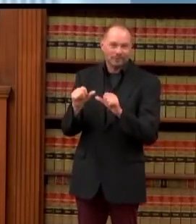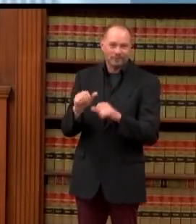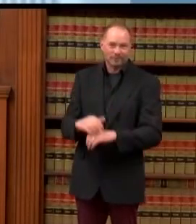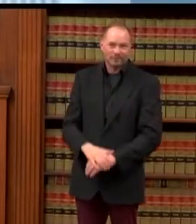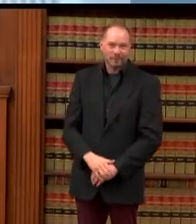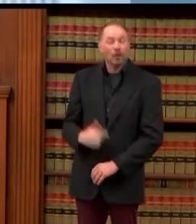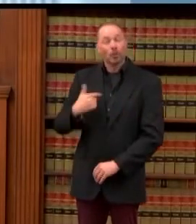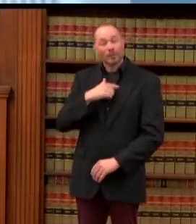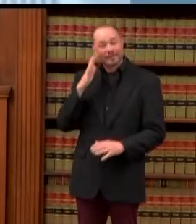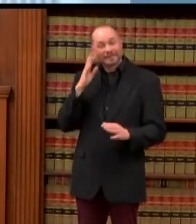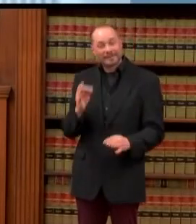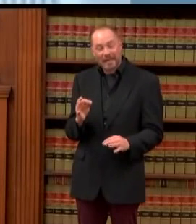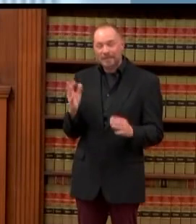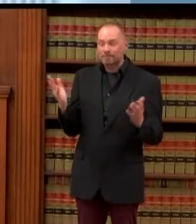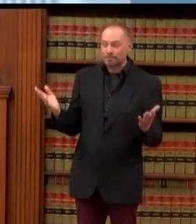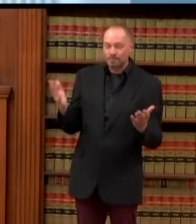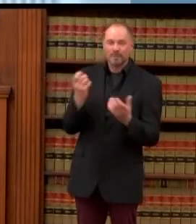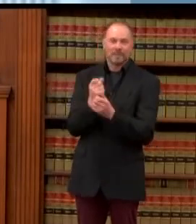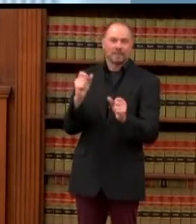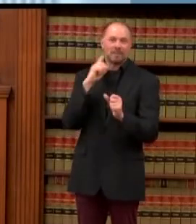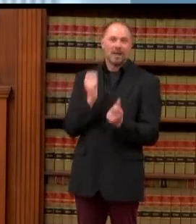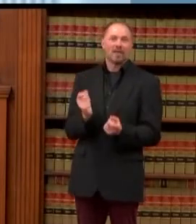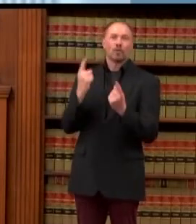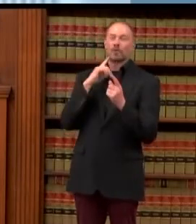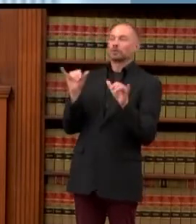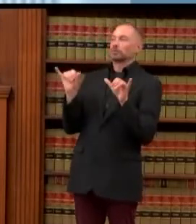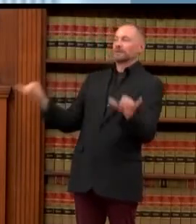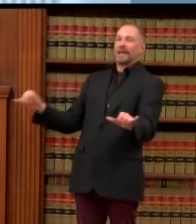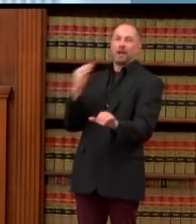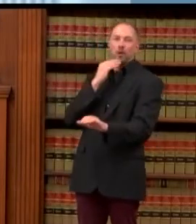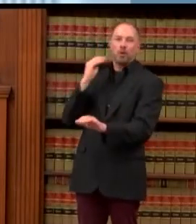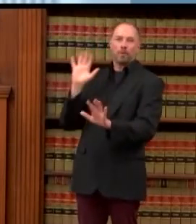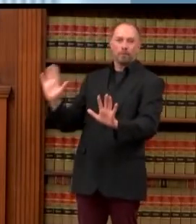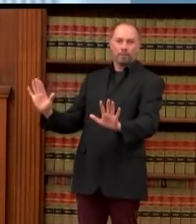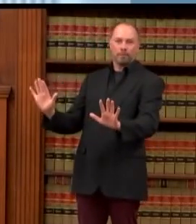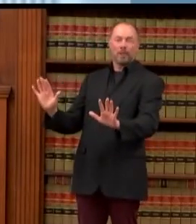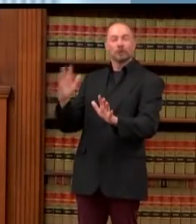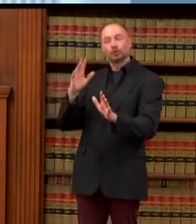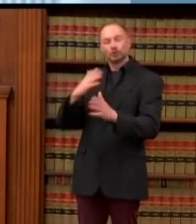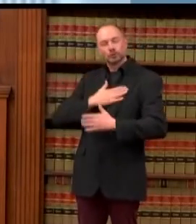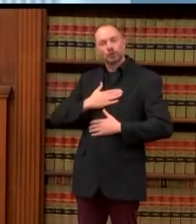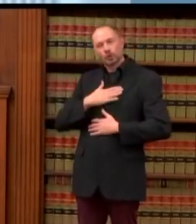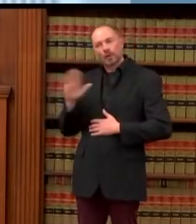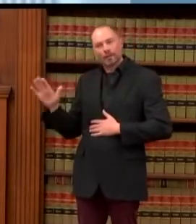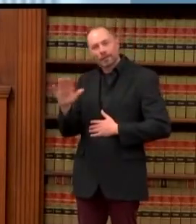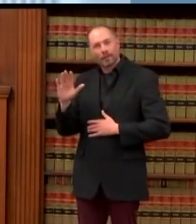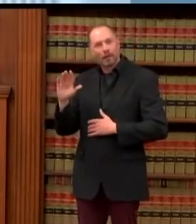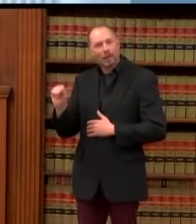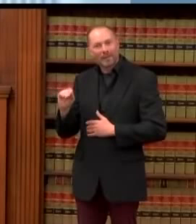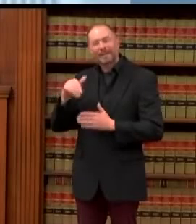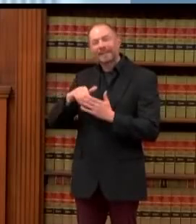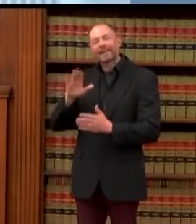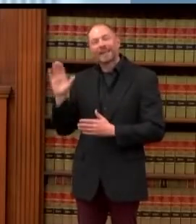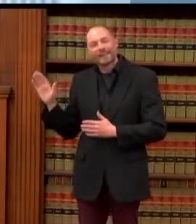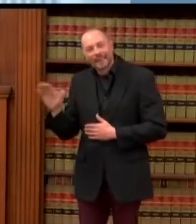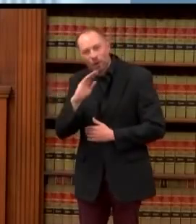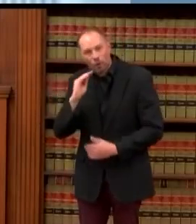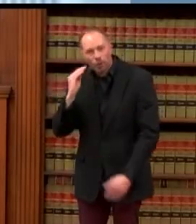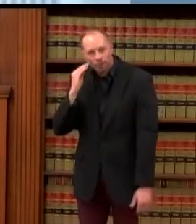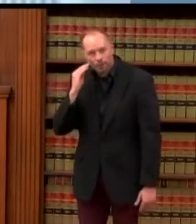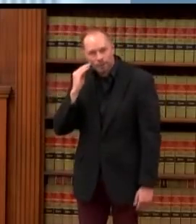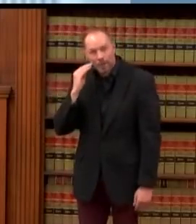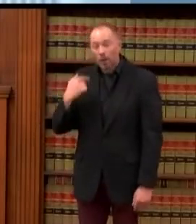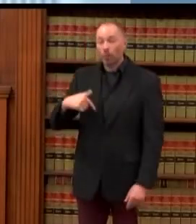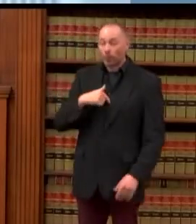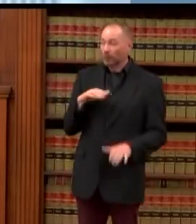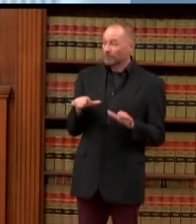We decided that it is safer for everyone to stay in their own homes, to enjoy each other's company in their own homes, and we will